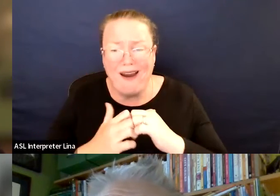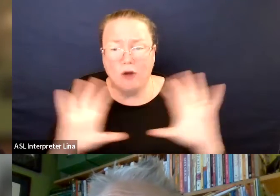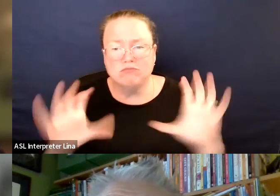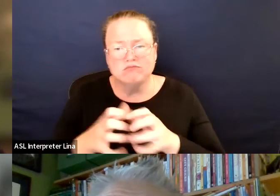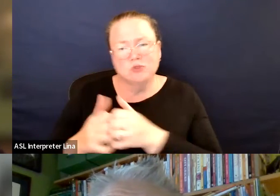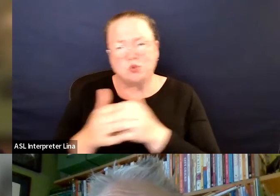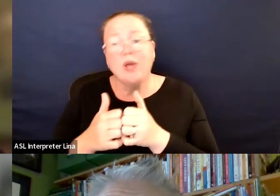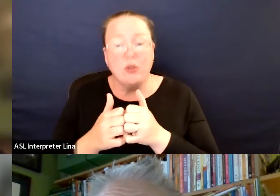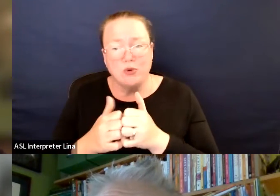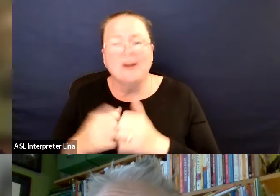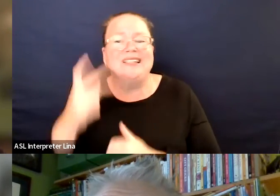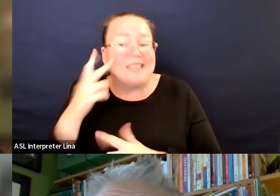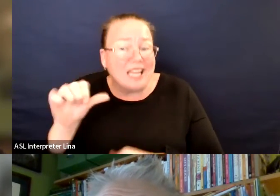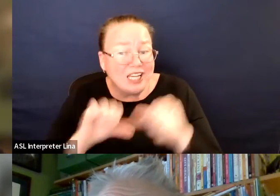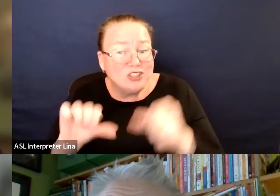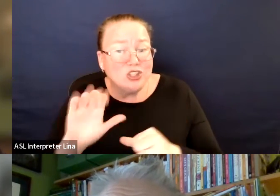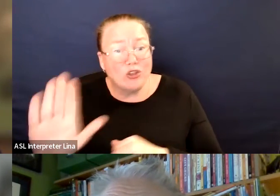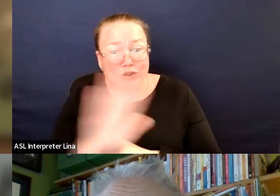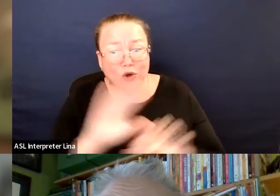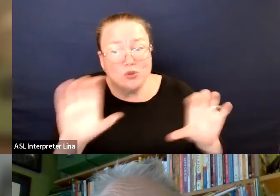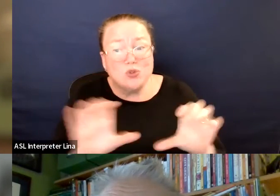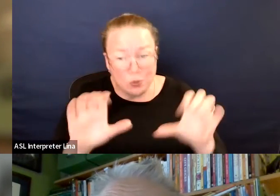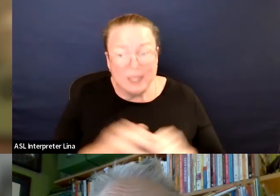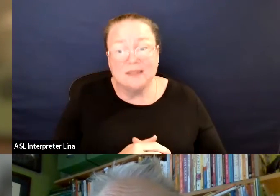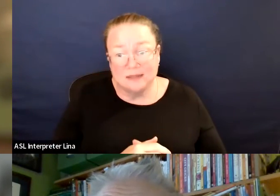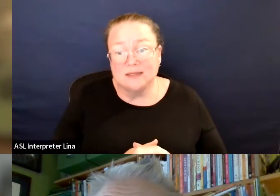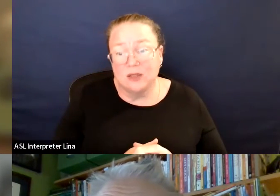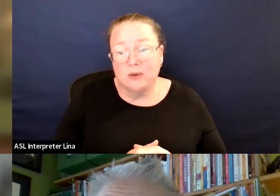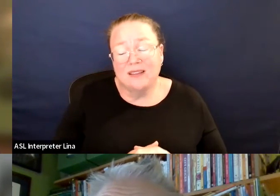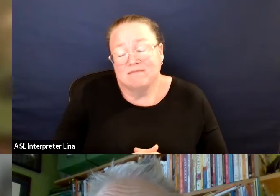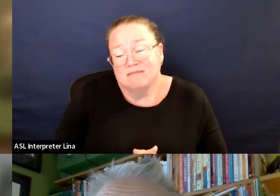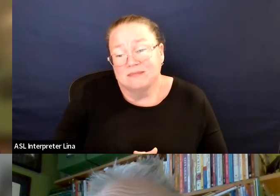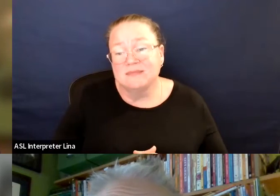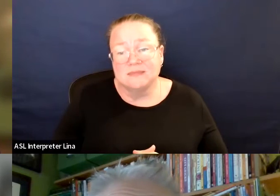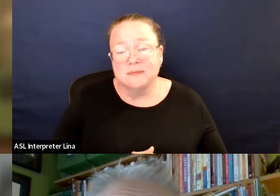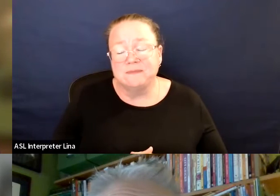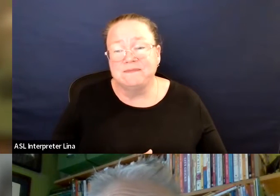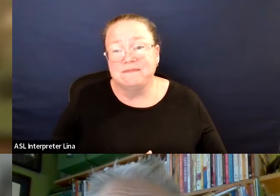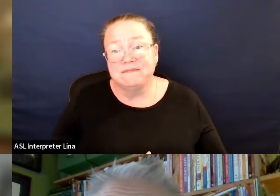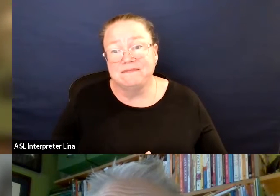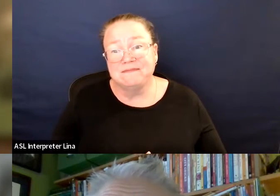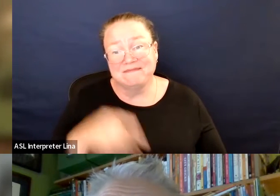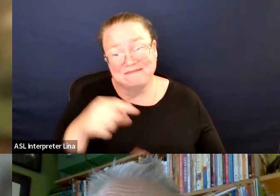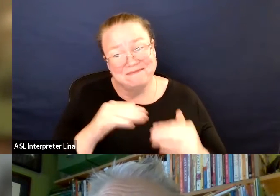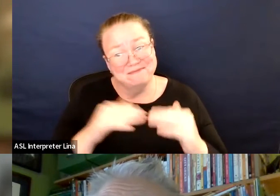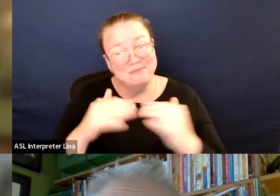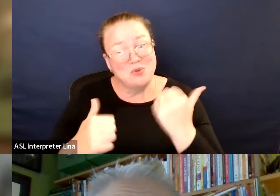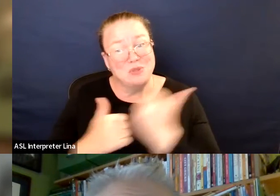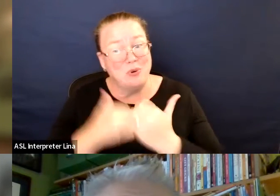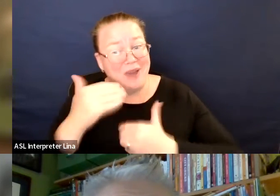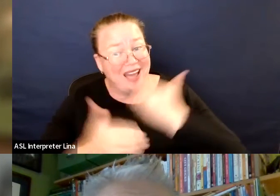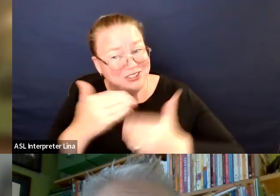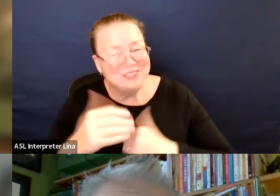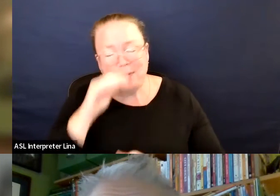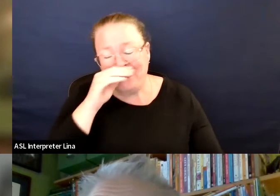and seeing what each other's doing, you know. This is it. This is peer support in action. And this is